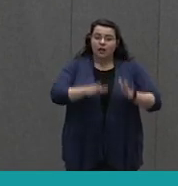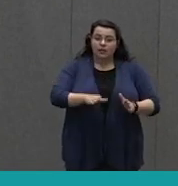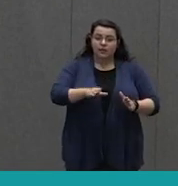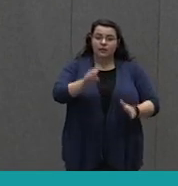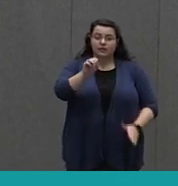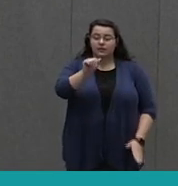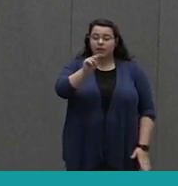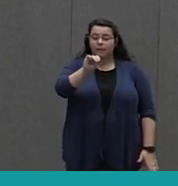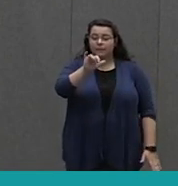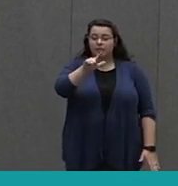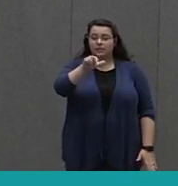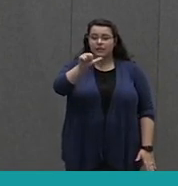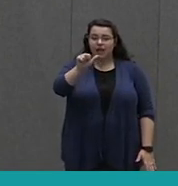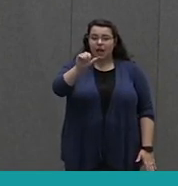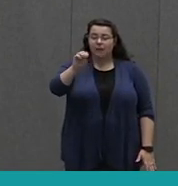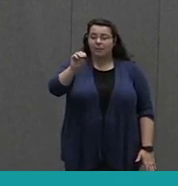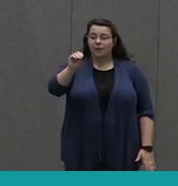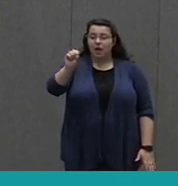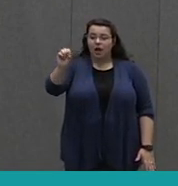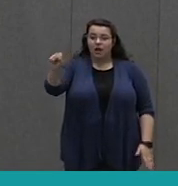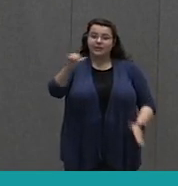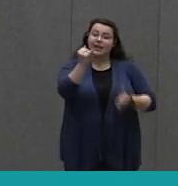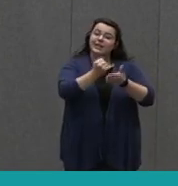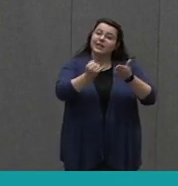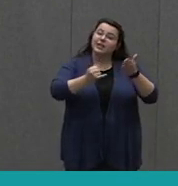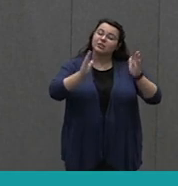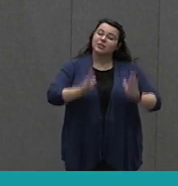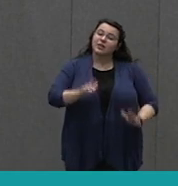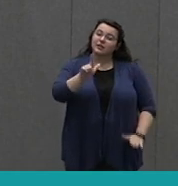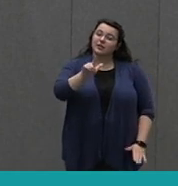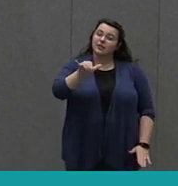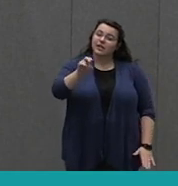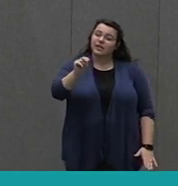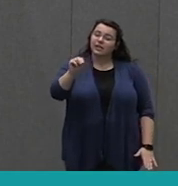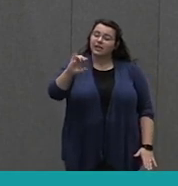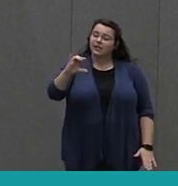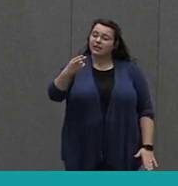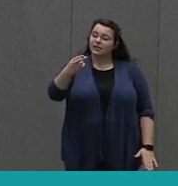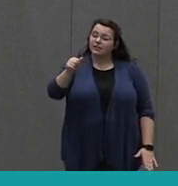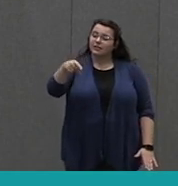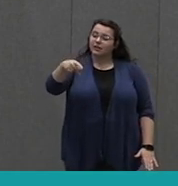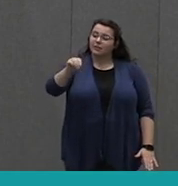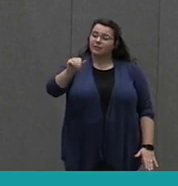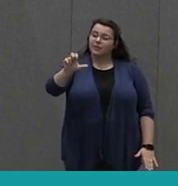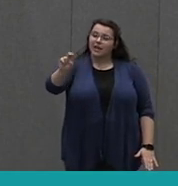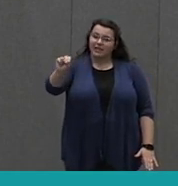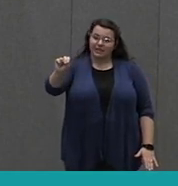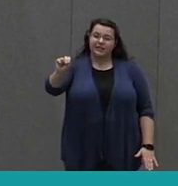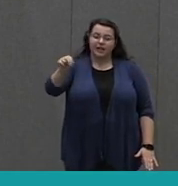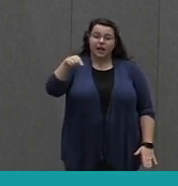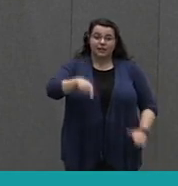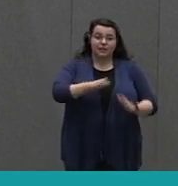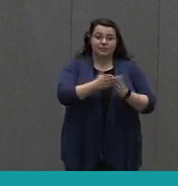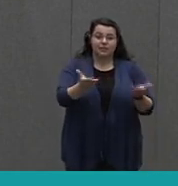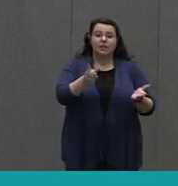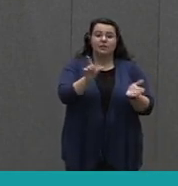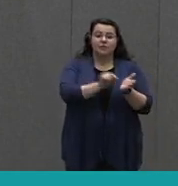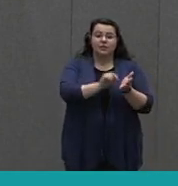Moss, and the illustrator is Lynn Chapman. This book is published